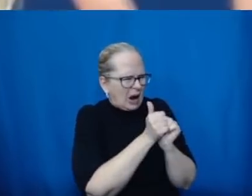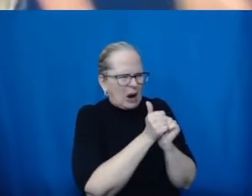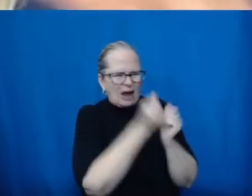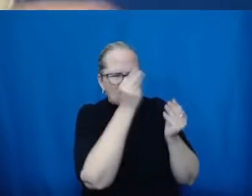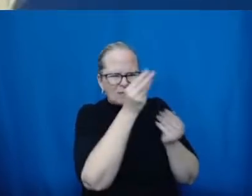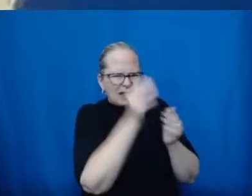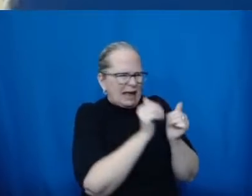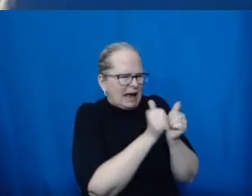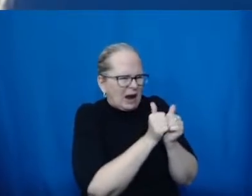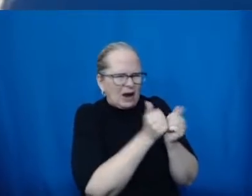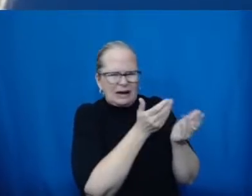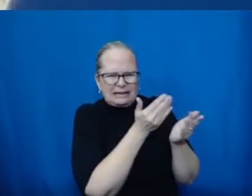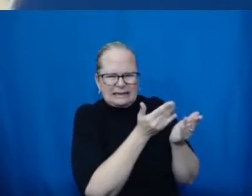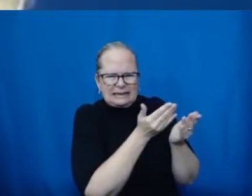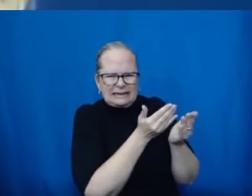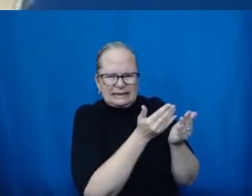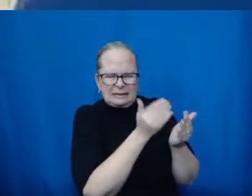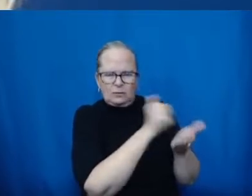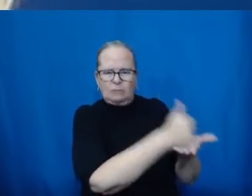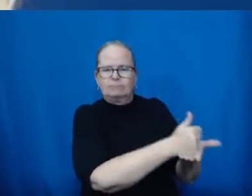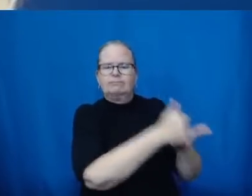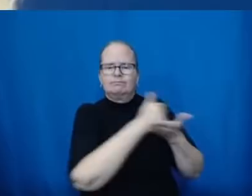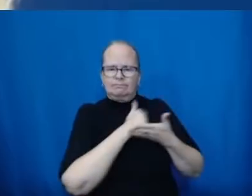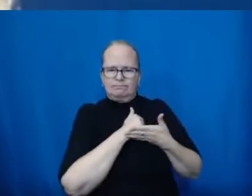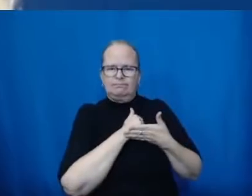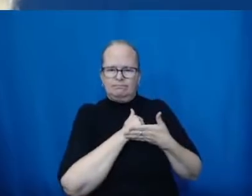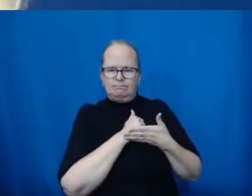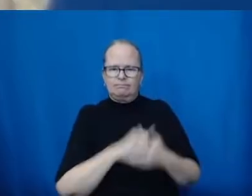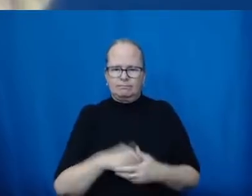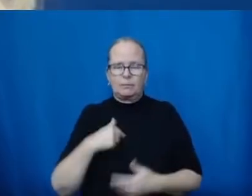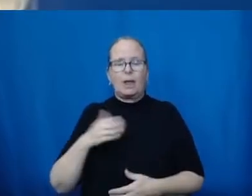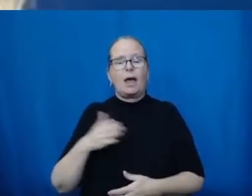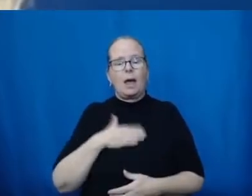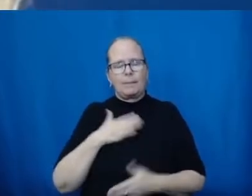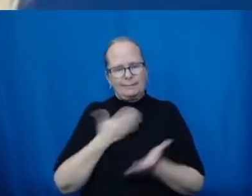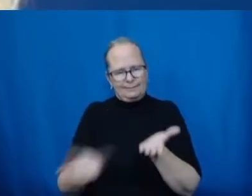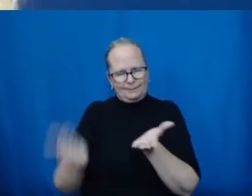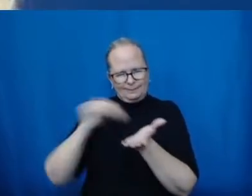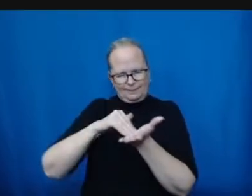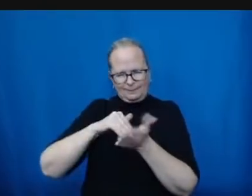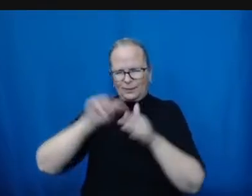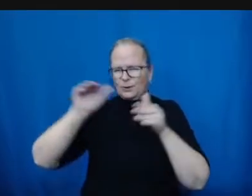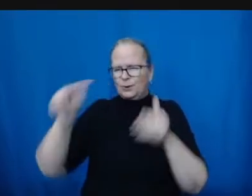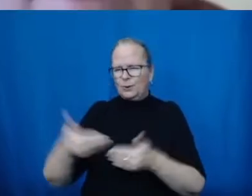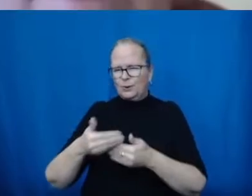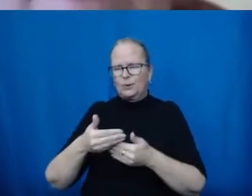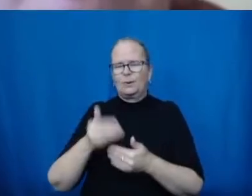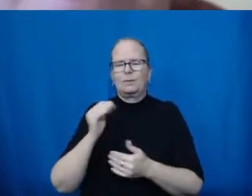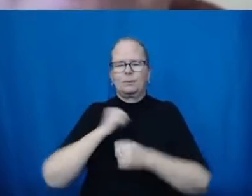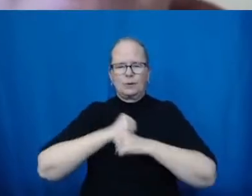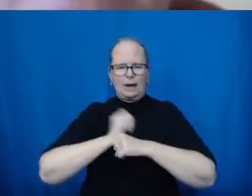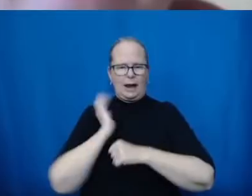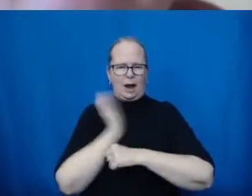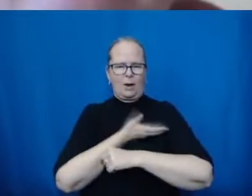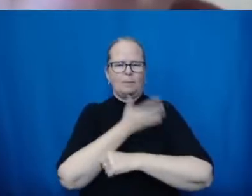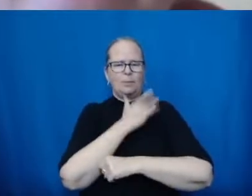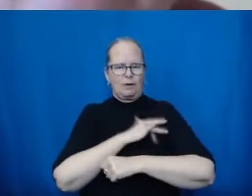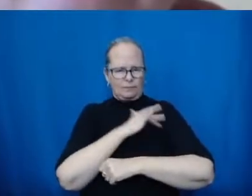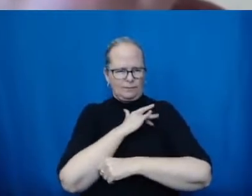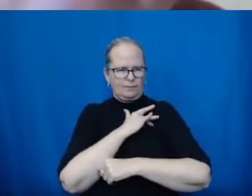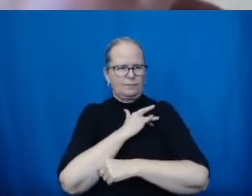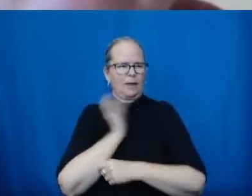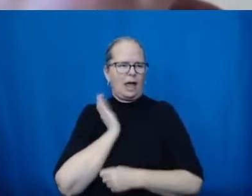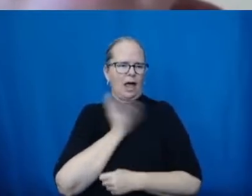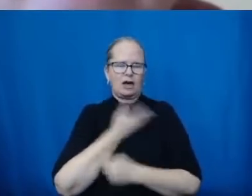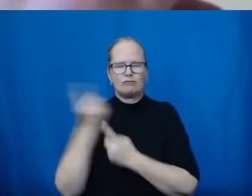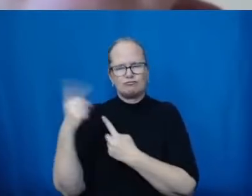I am pleased to reintroduce one of our Protect Our Province Coalition regular members, Sarah Mackey, who